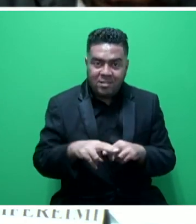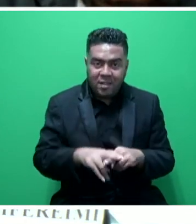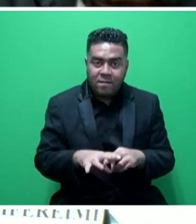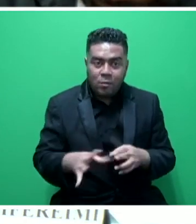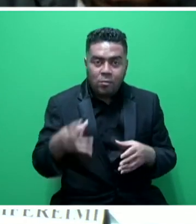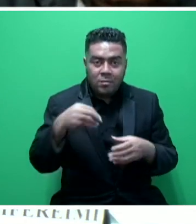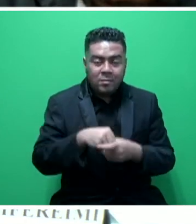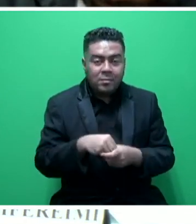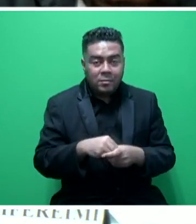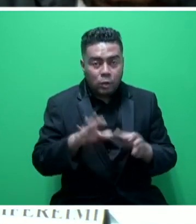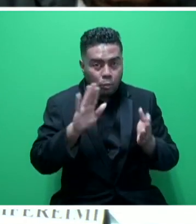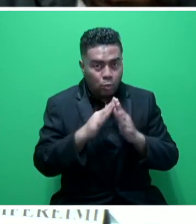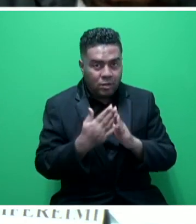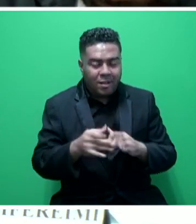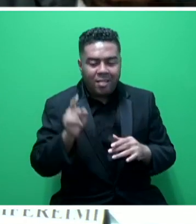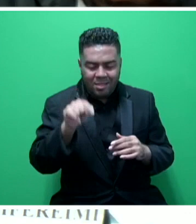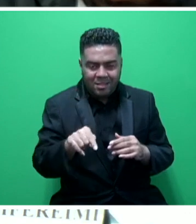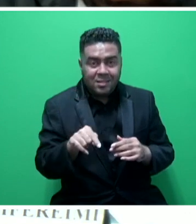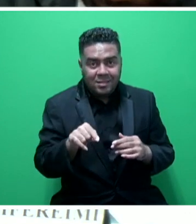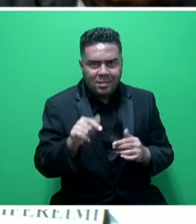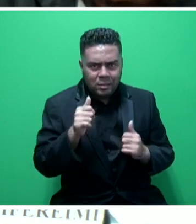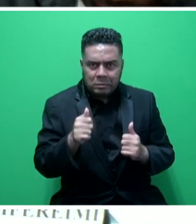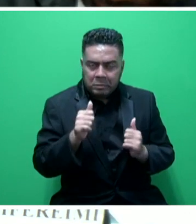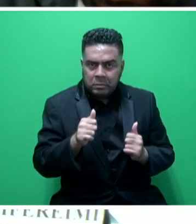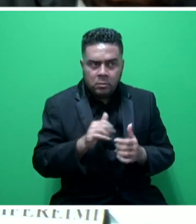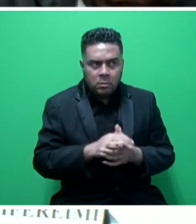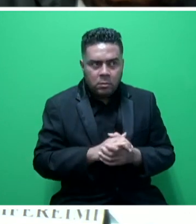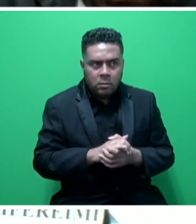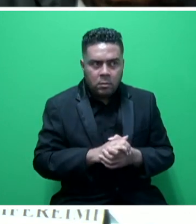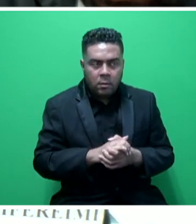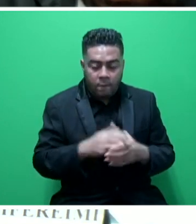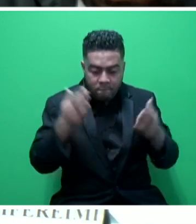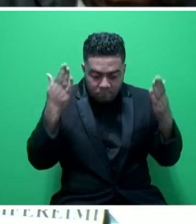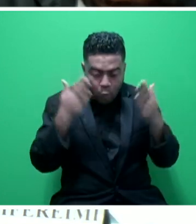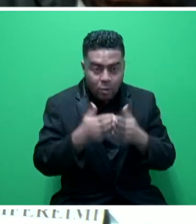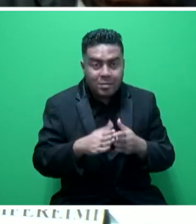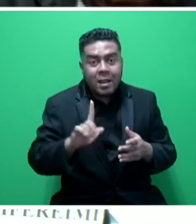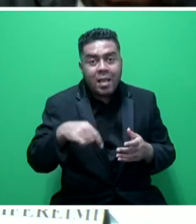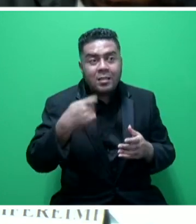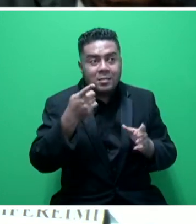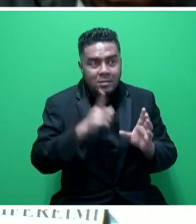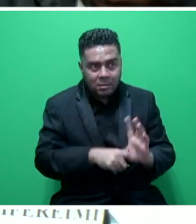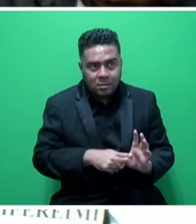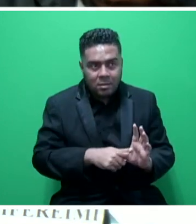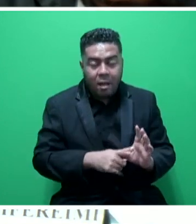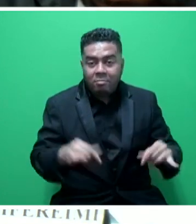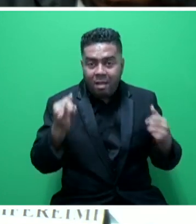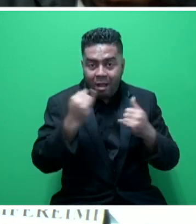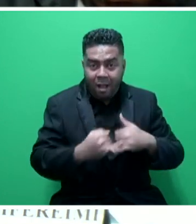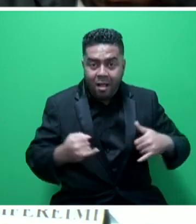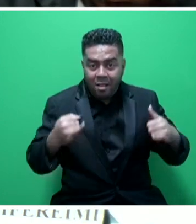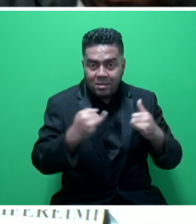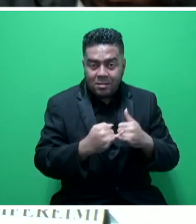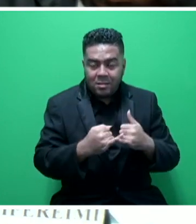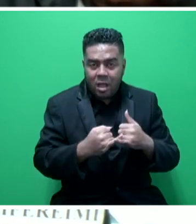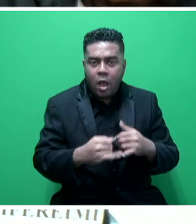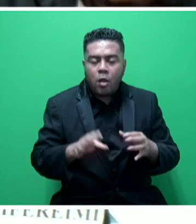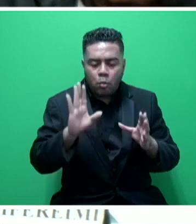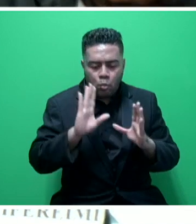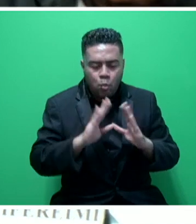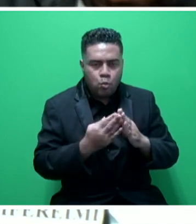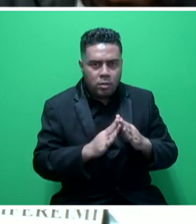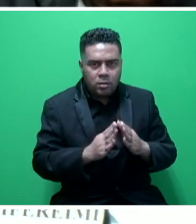coastal communities, this is particularly their focus next year is on the islands and the coastal